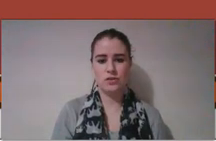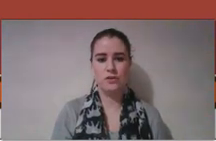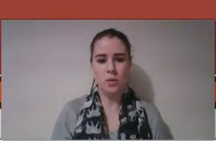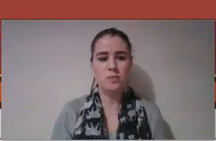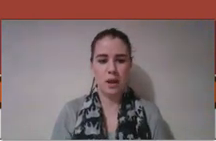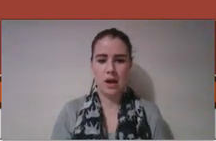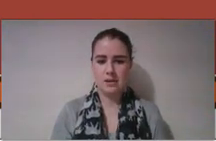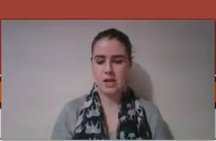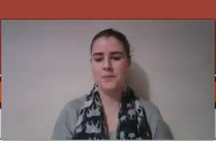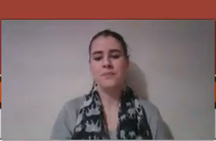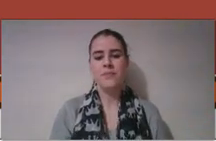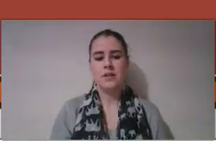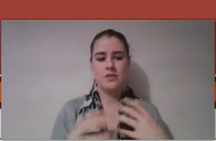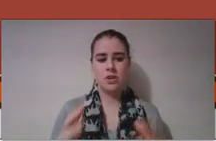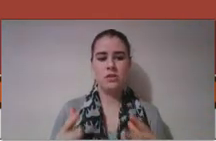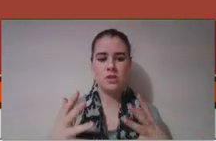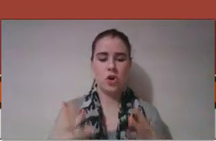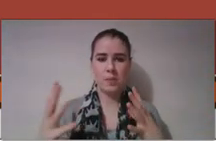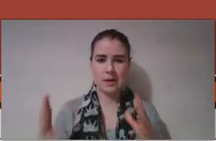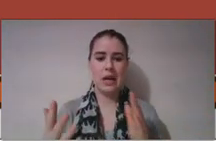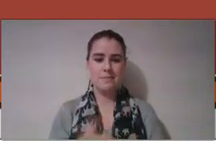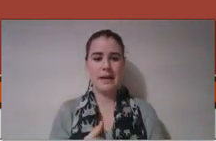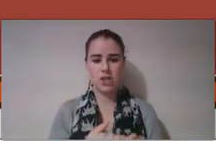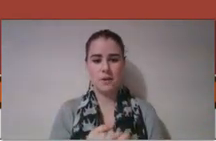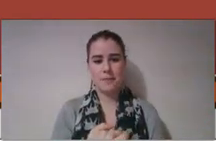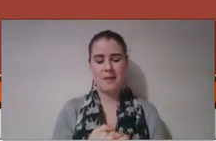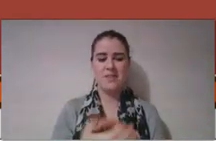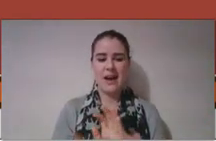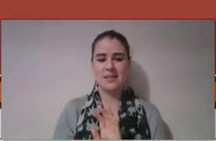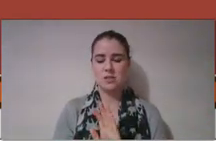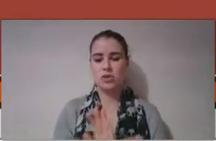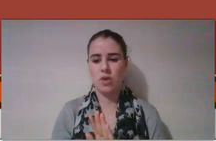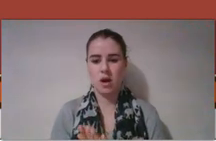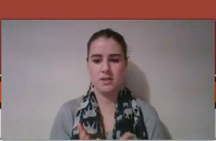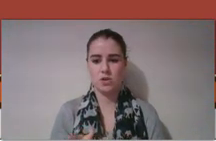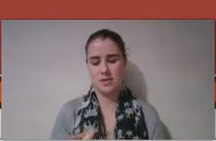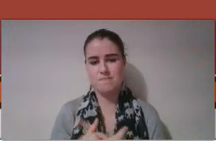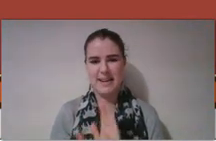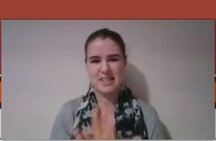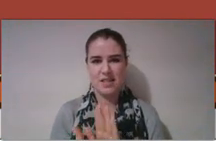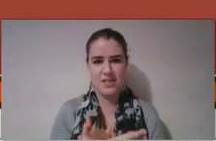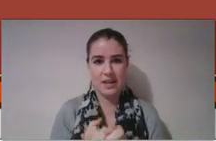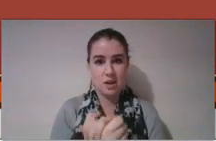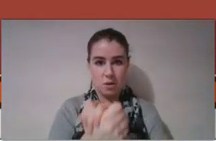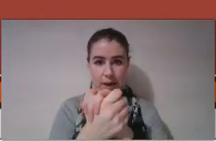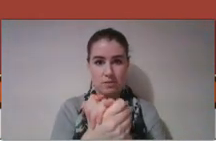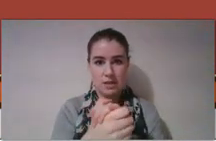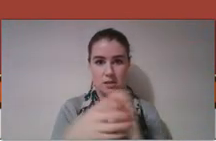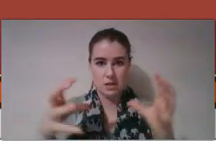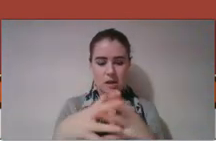actually used a form of plaster. So they've used the daub and clay mixture, and then they've added some grass into it that makes that